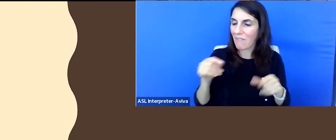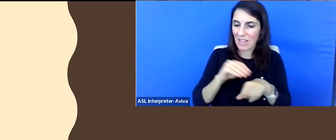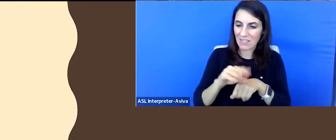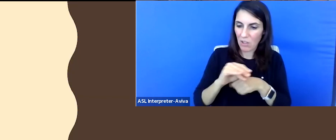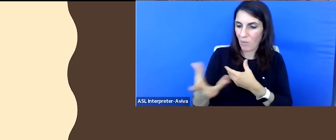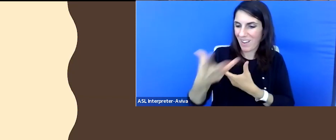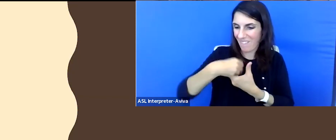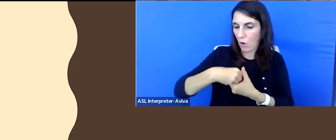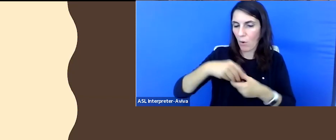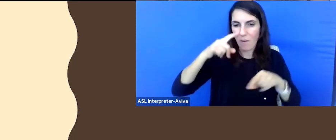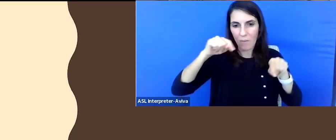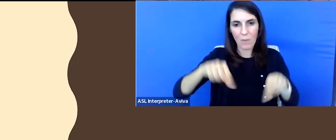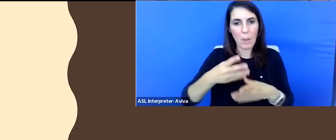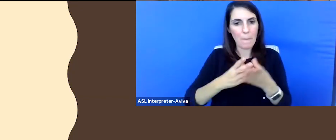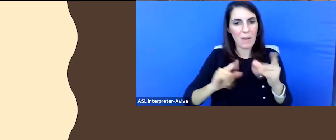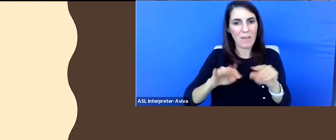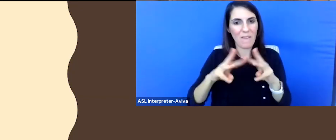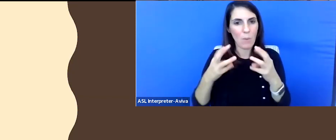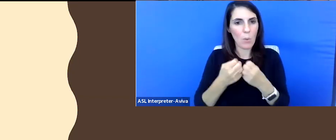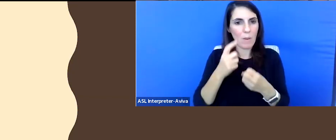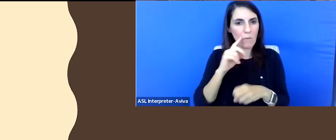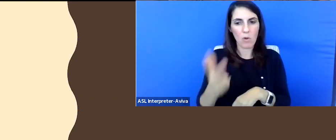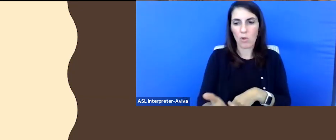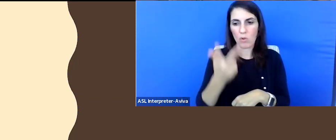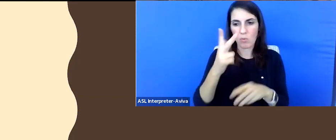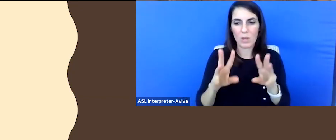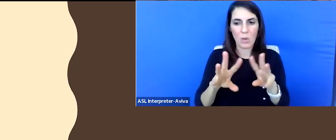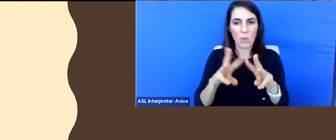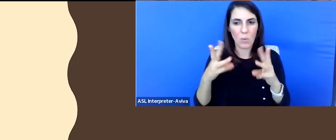the workshops, all three of them for this cycle.